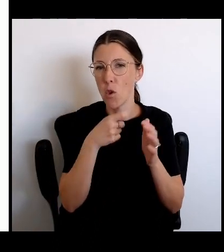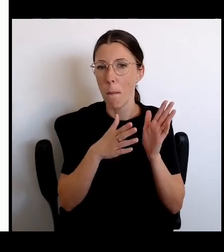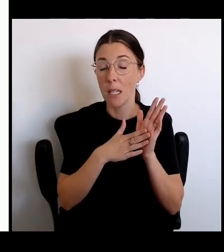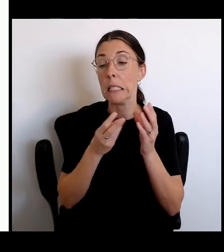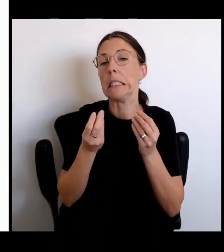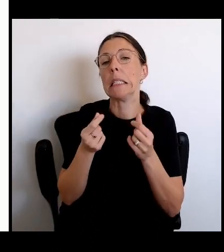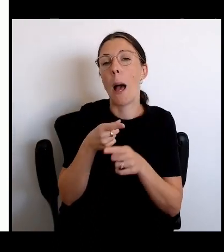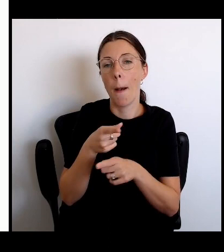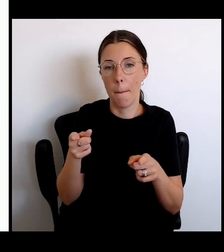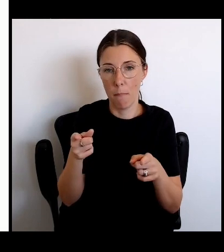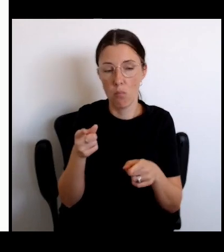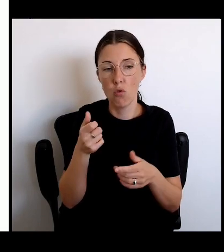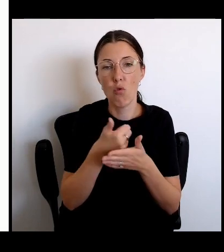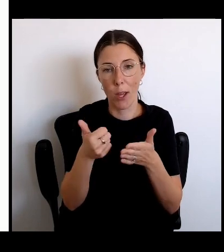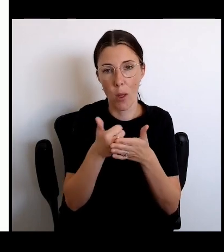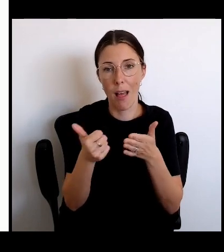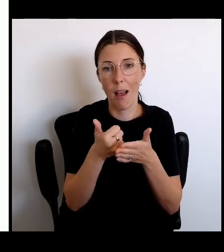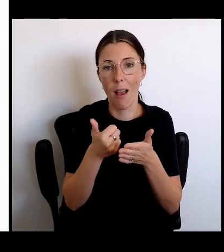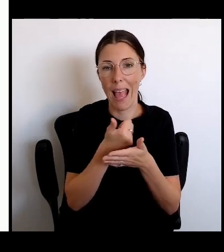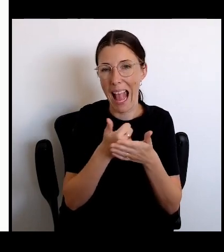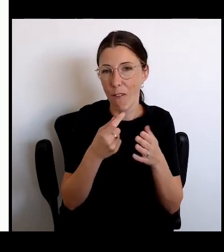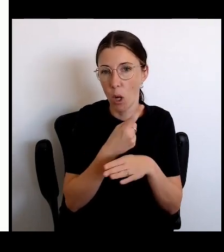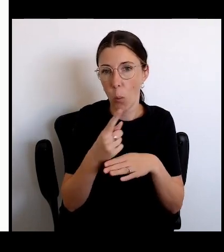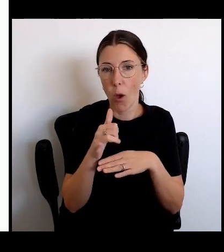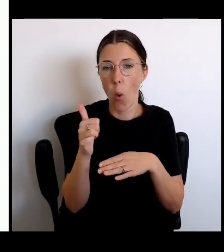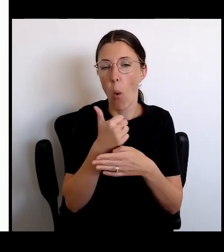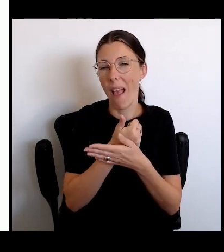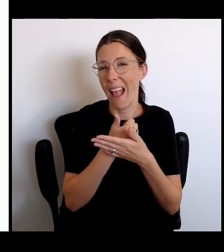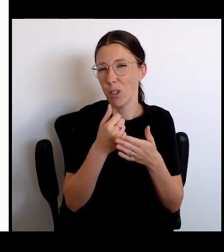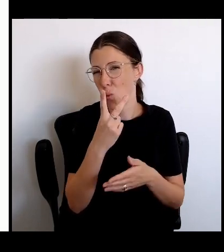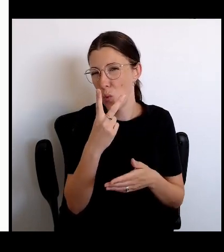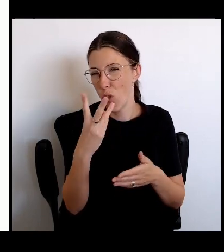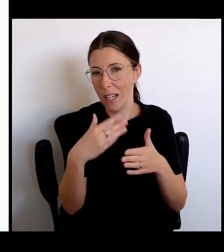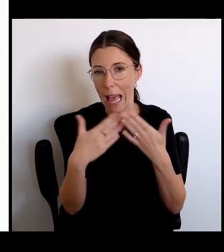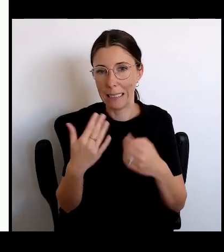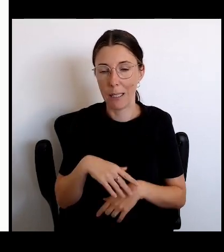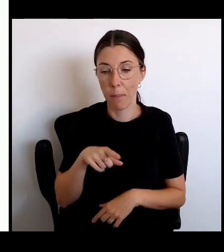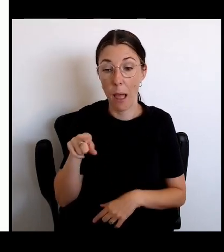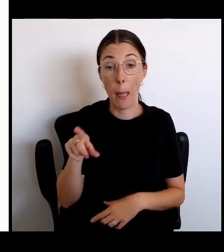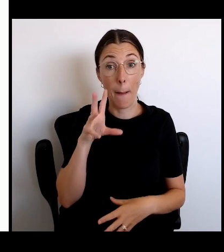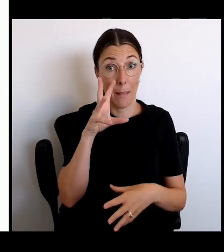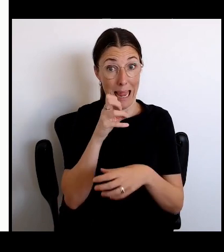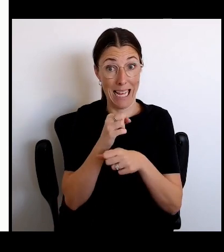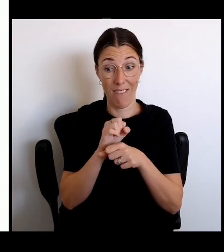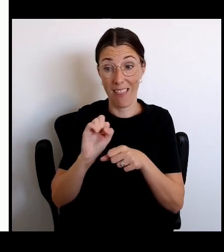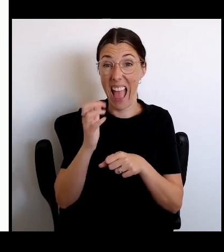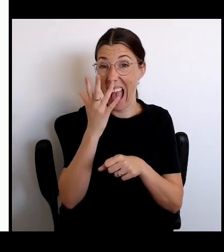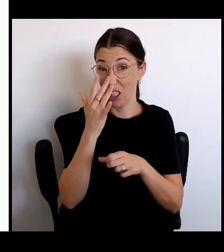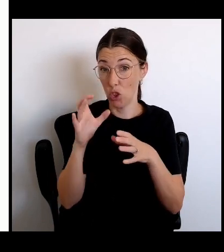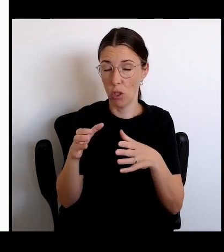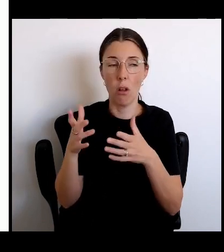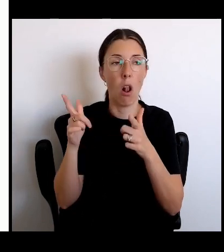few days. They believe vaping is really common in their age group, as I said before, because they